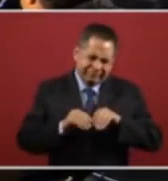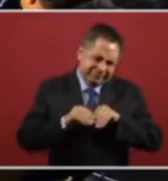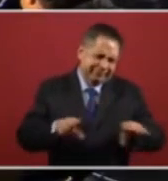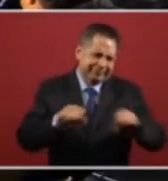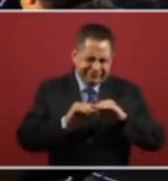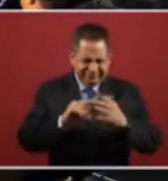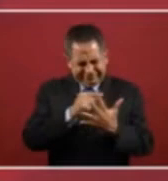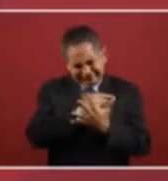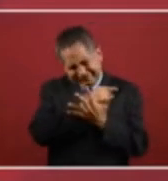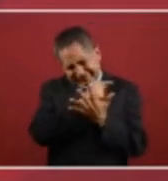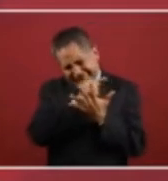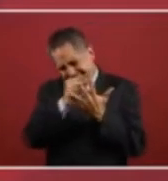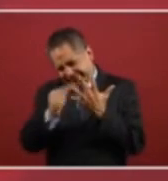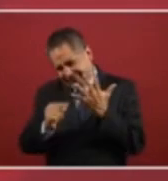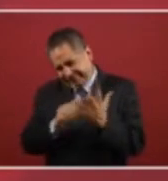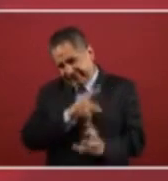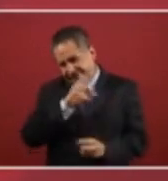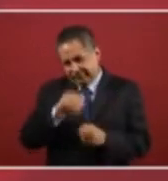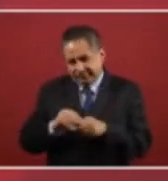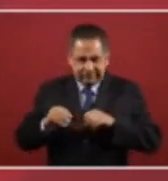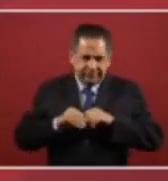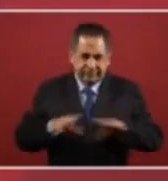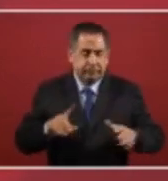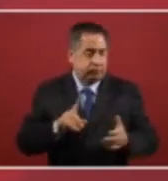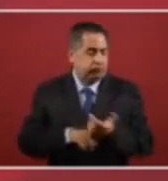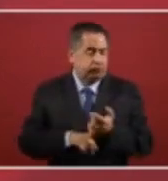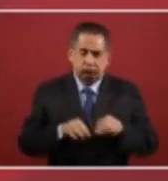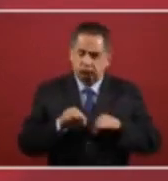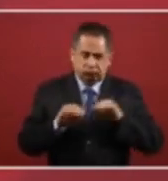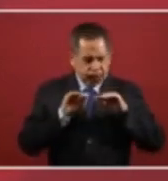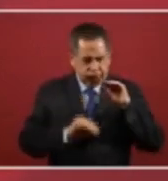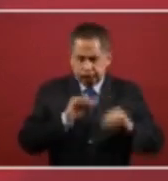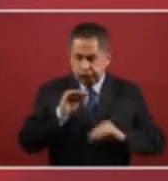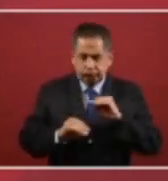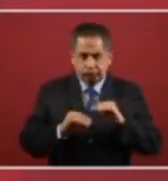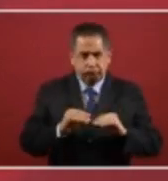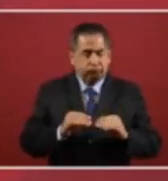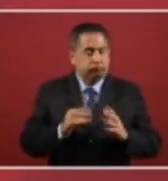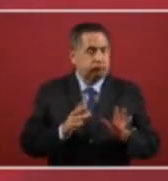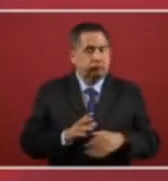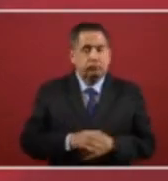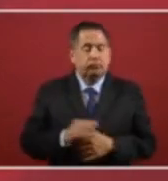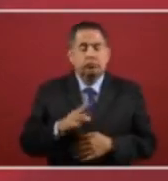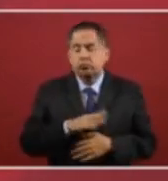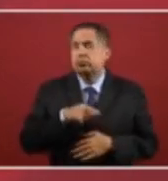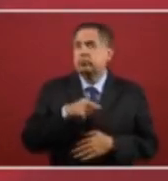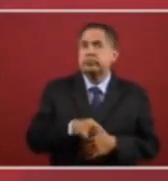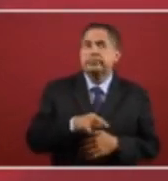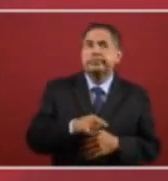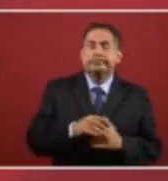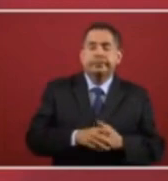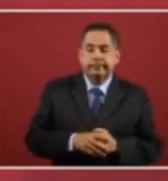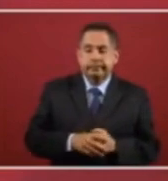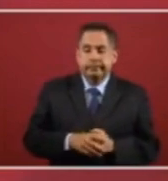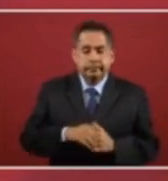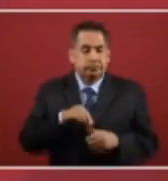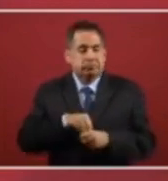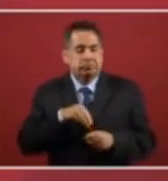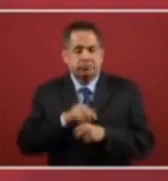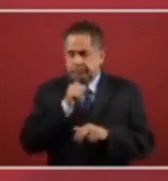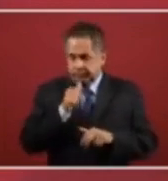www.atlas.com. It has many areas of information. It works permanently online. It has no